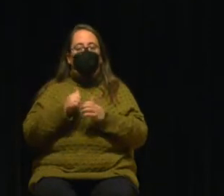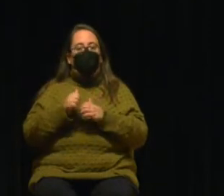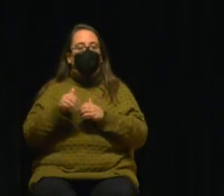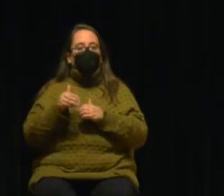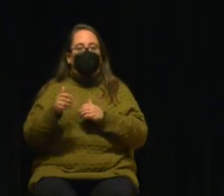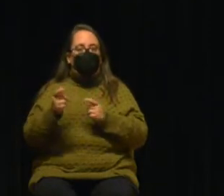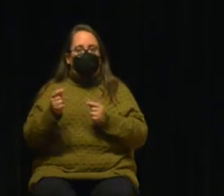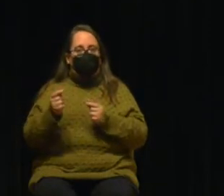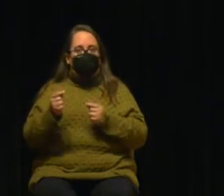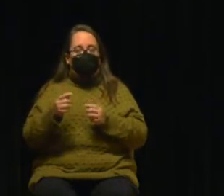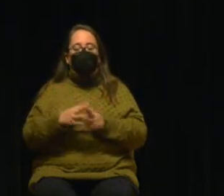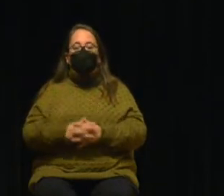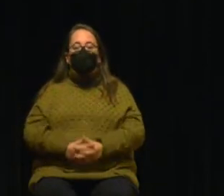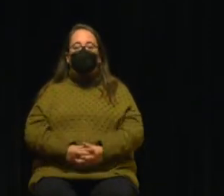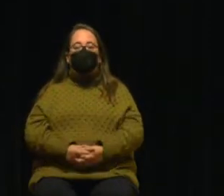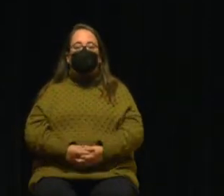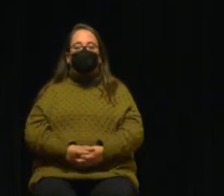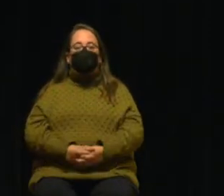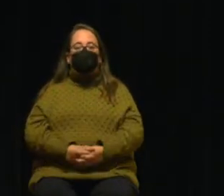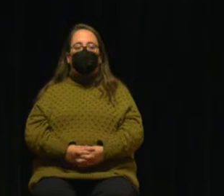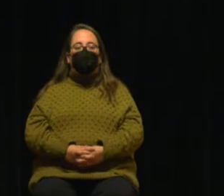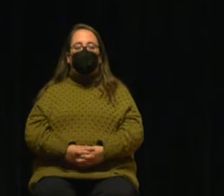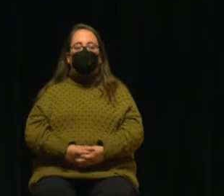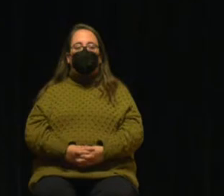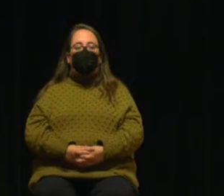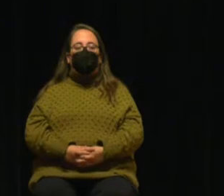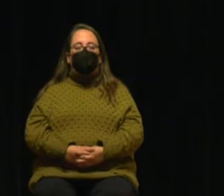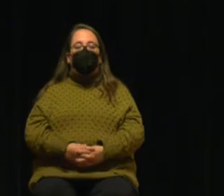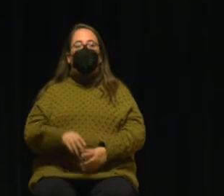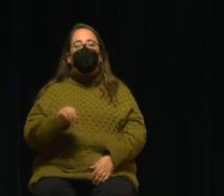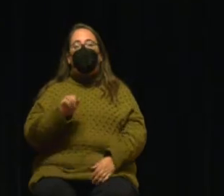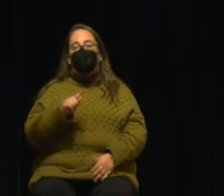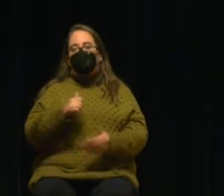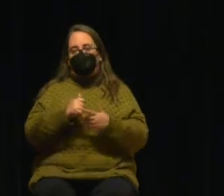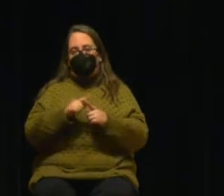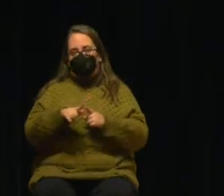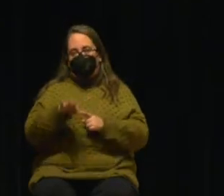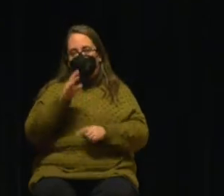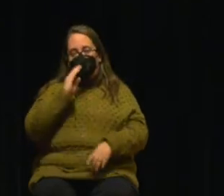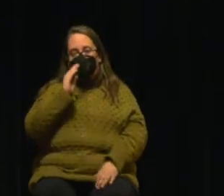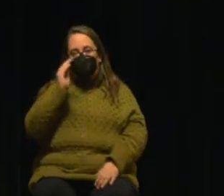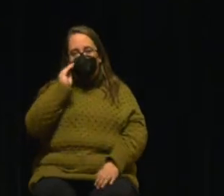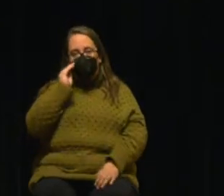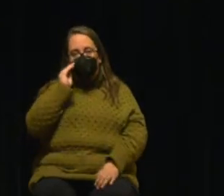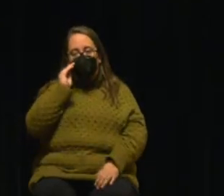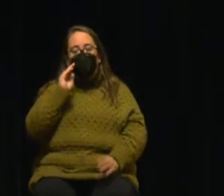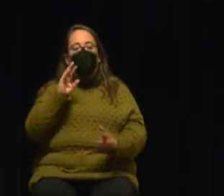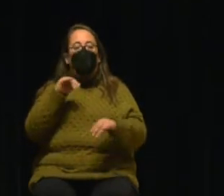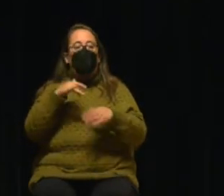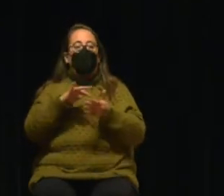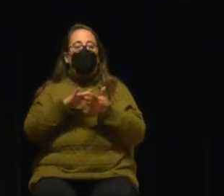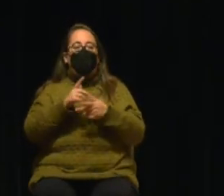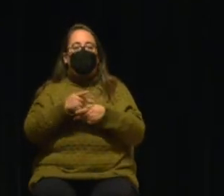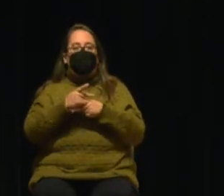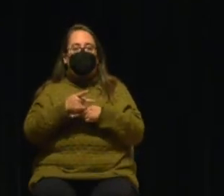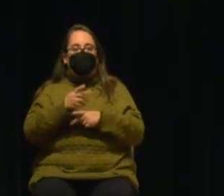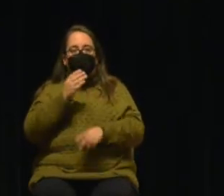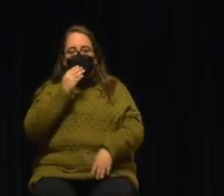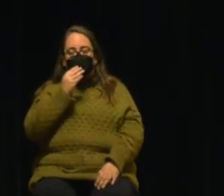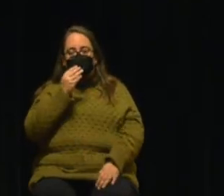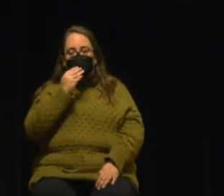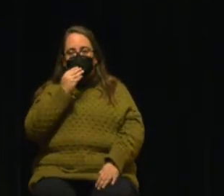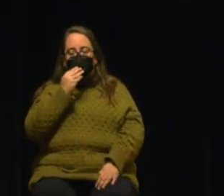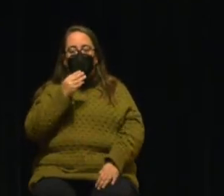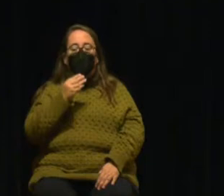step. Still would help them find shelter. He would provide them medical care and food. We